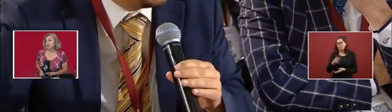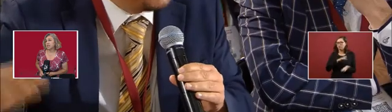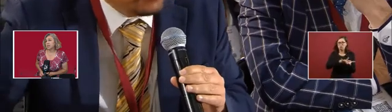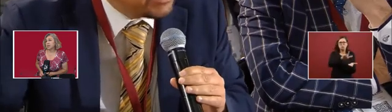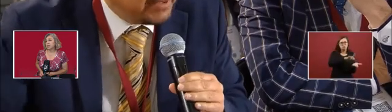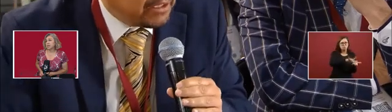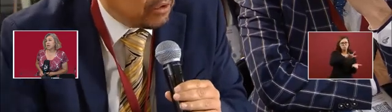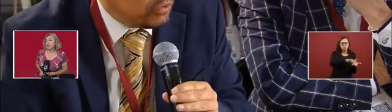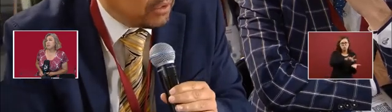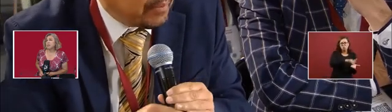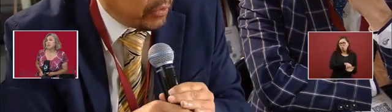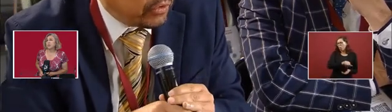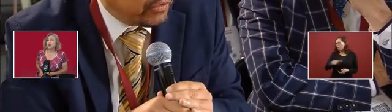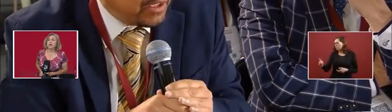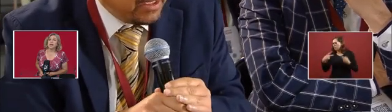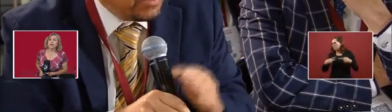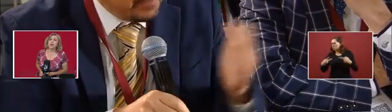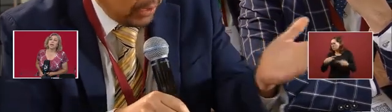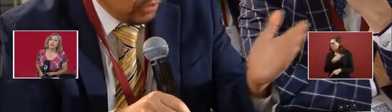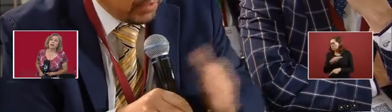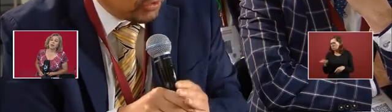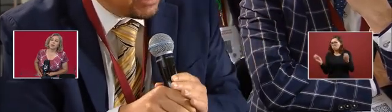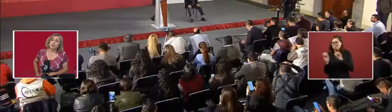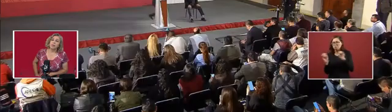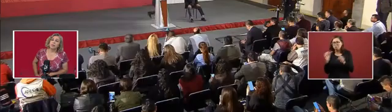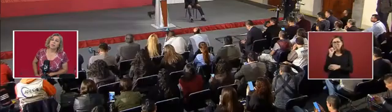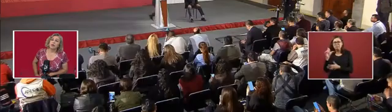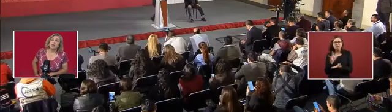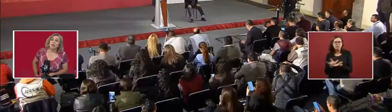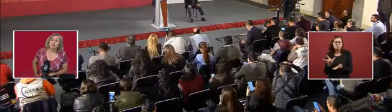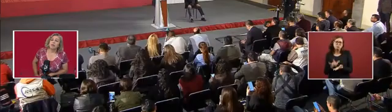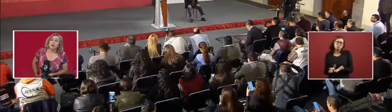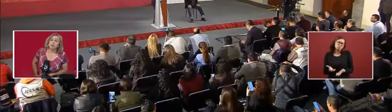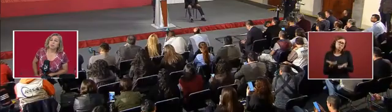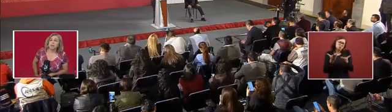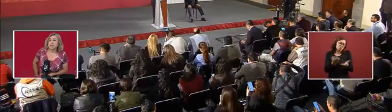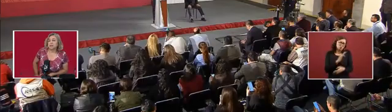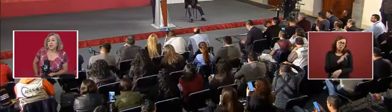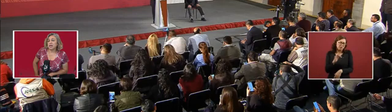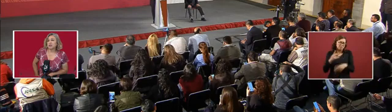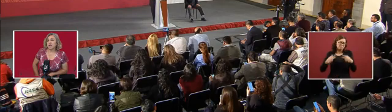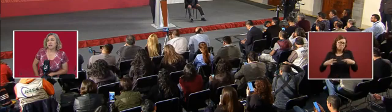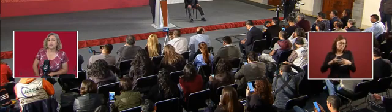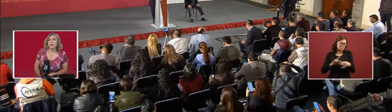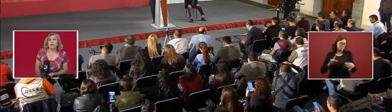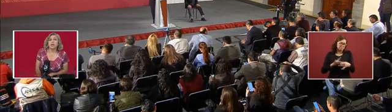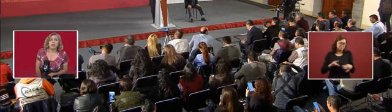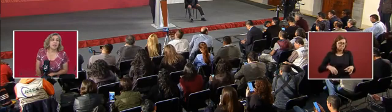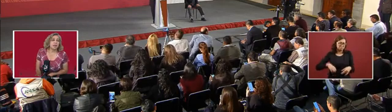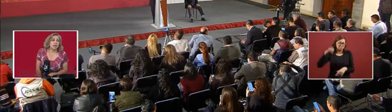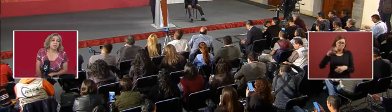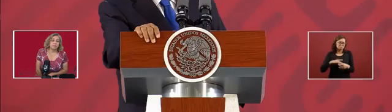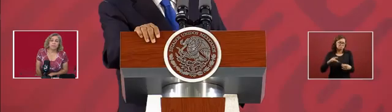so that we pay them for a time. But the time has already passed and it's too long.